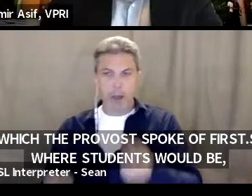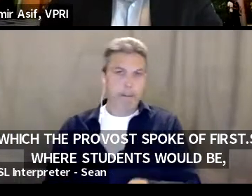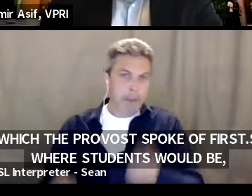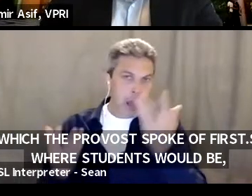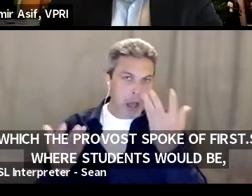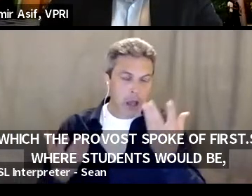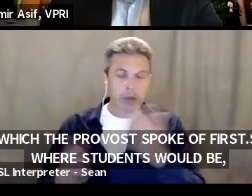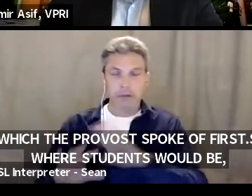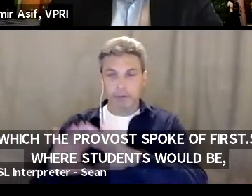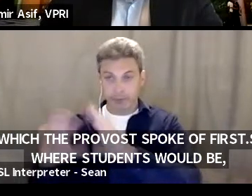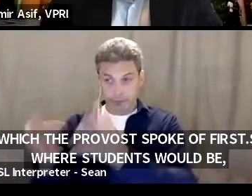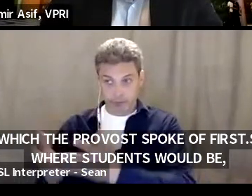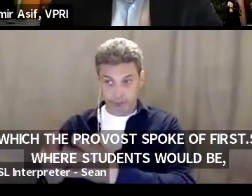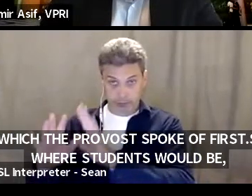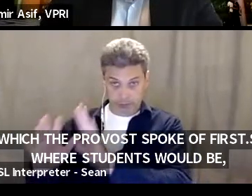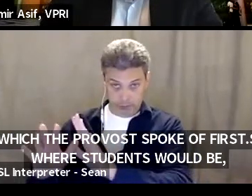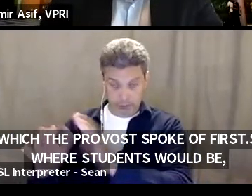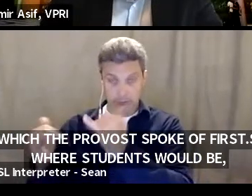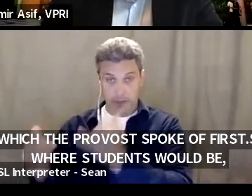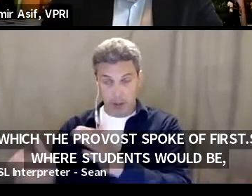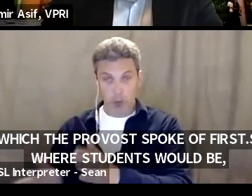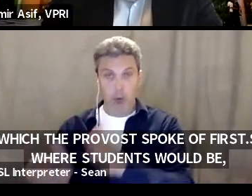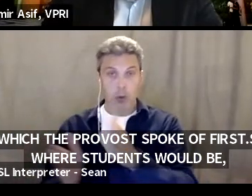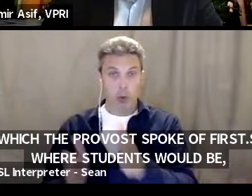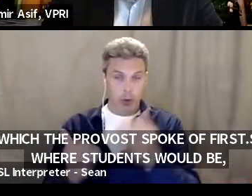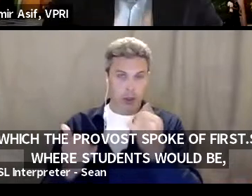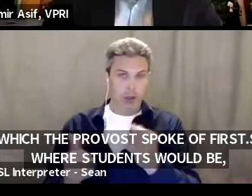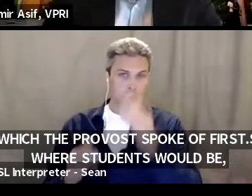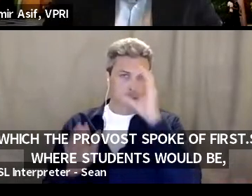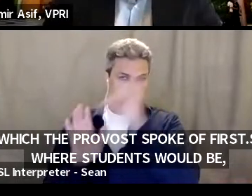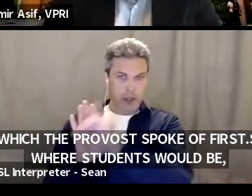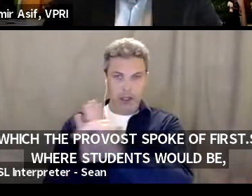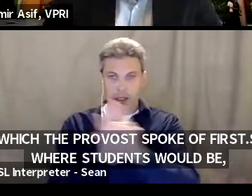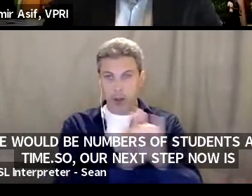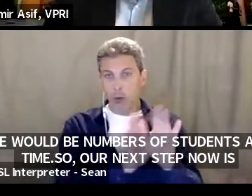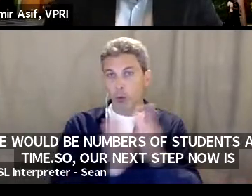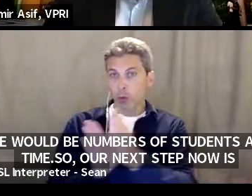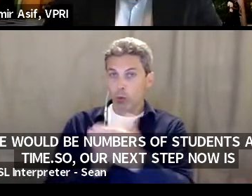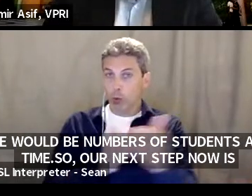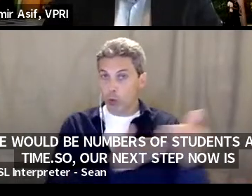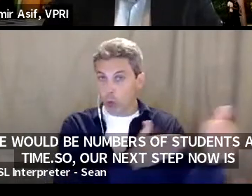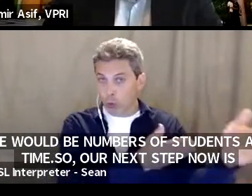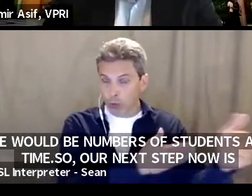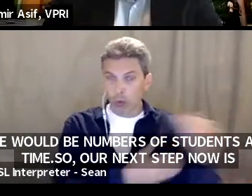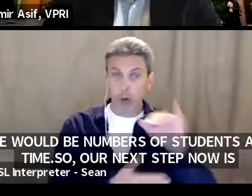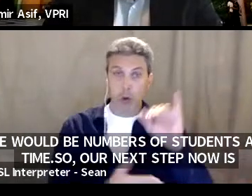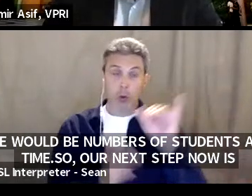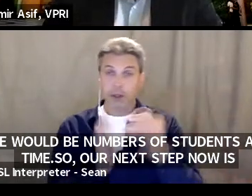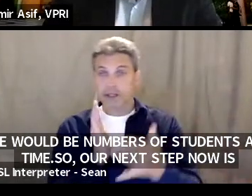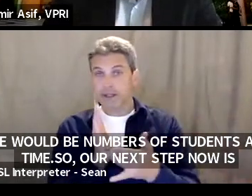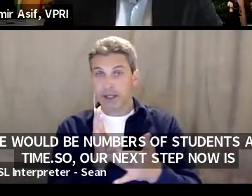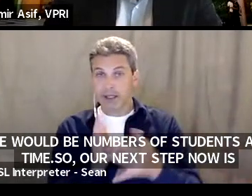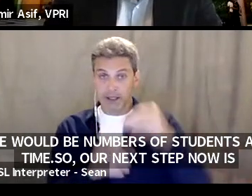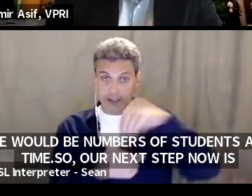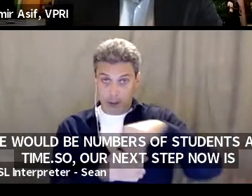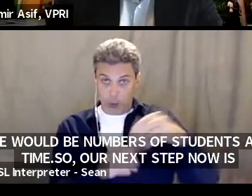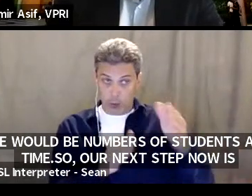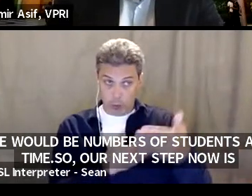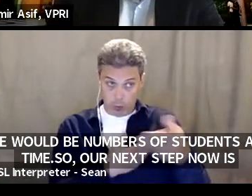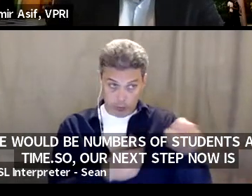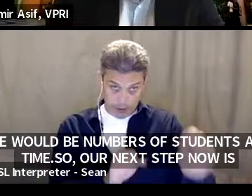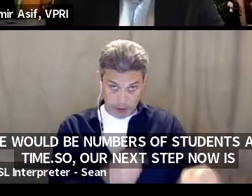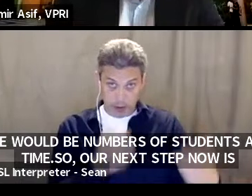now is locating the rooms, identifying the IT capabilities of each room,